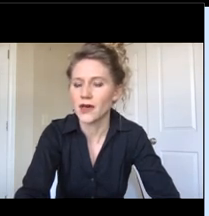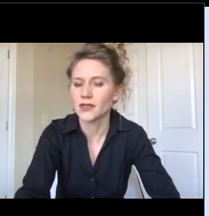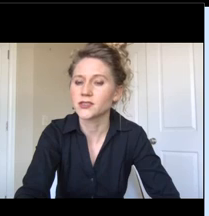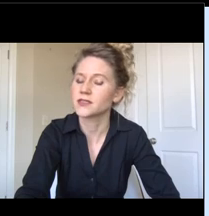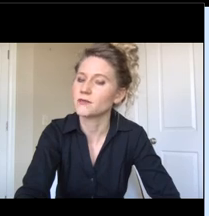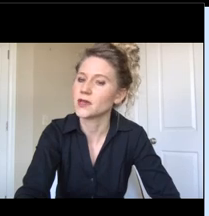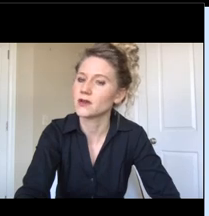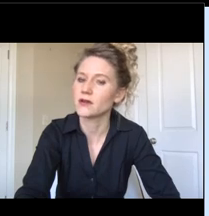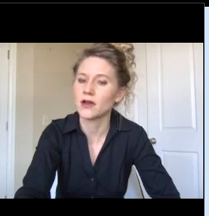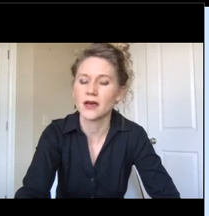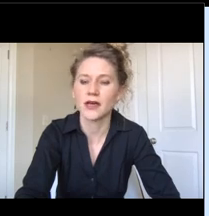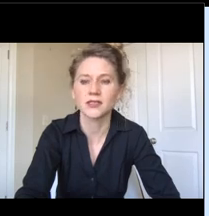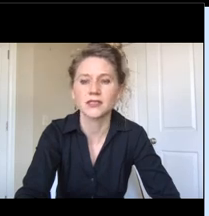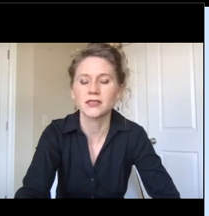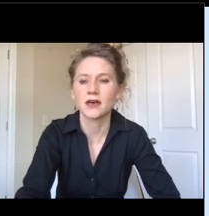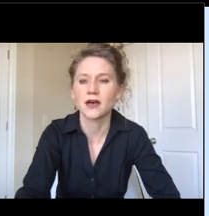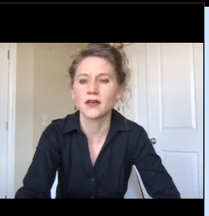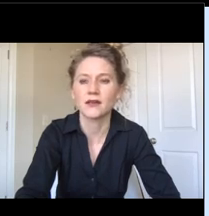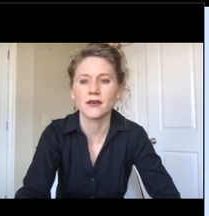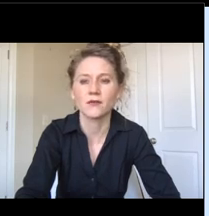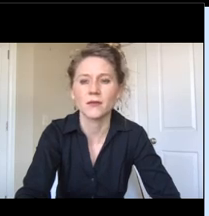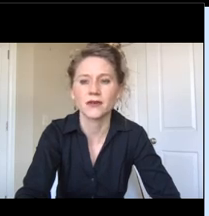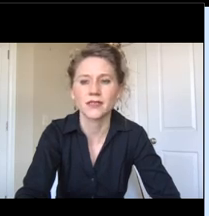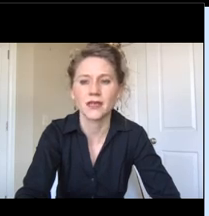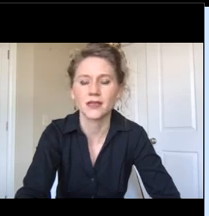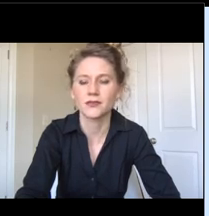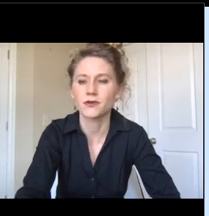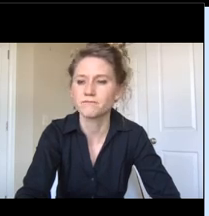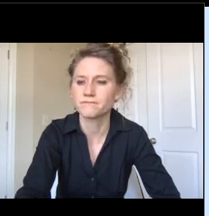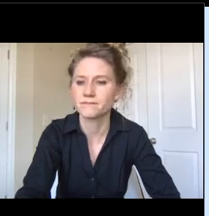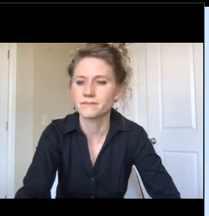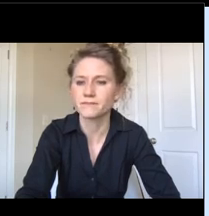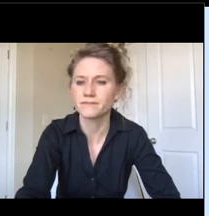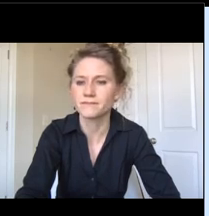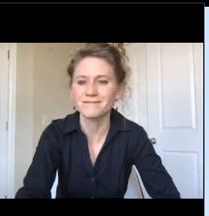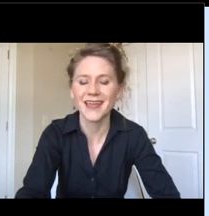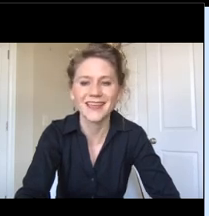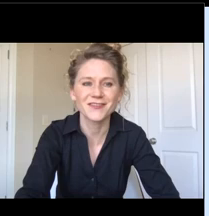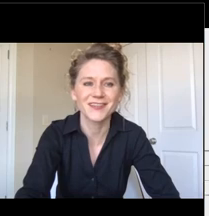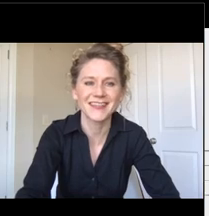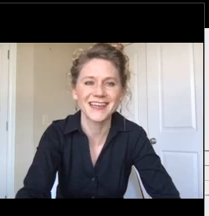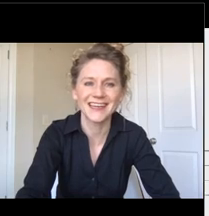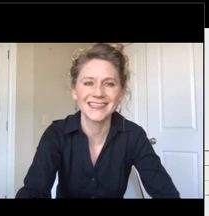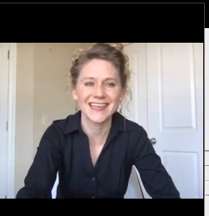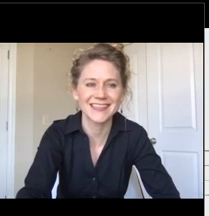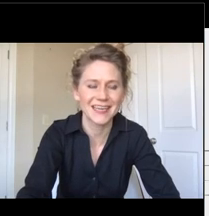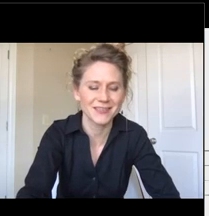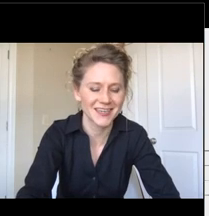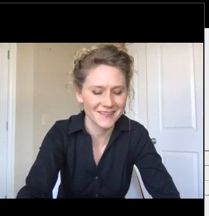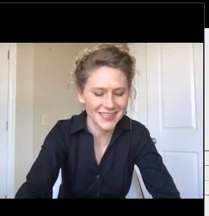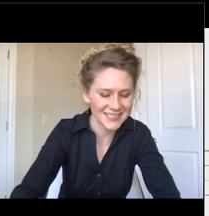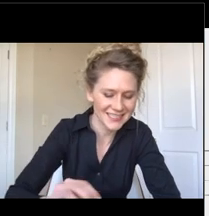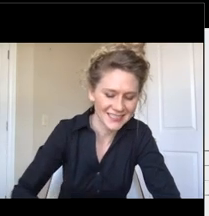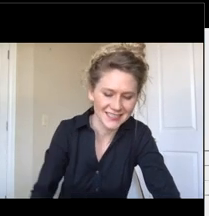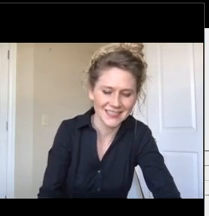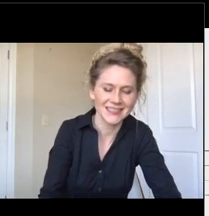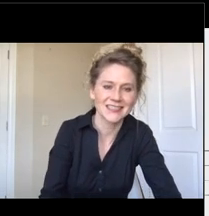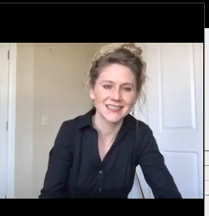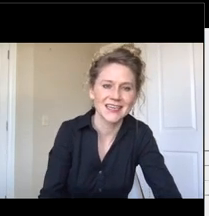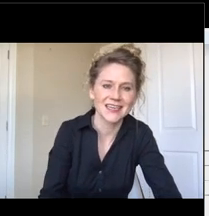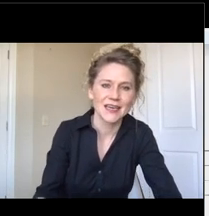with actually some bigger agencies on the webinar today than usual. Thanks for taking the time to share that with us.